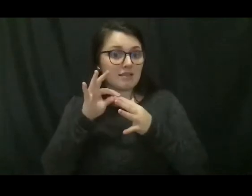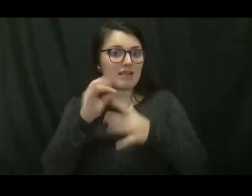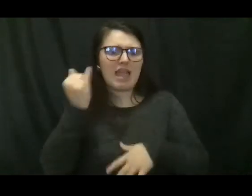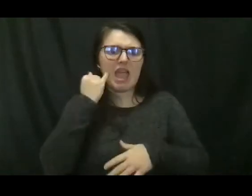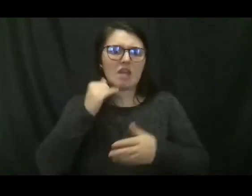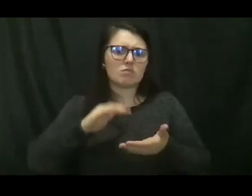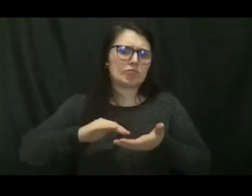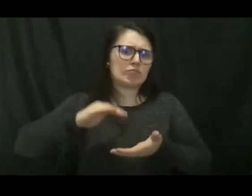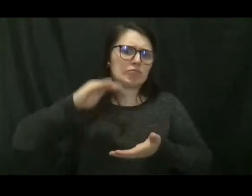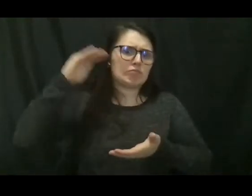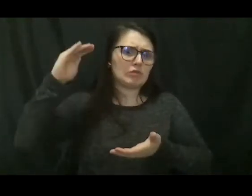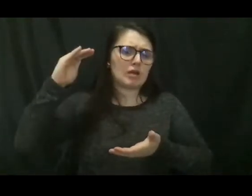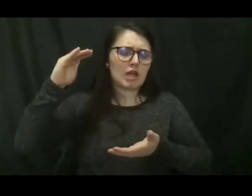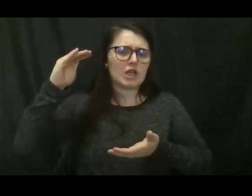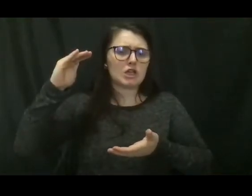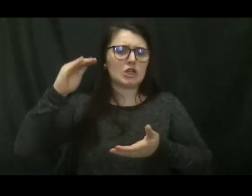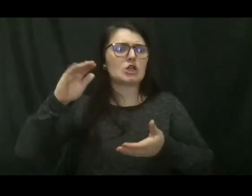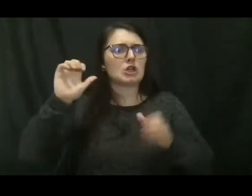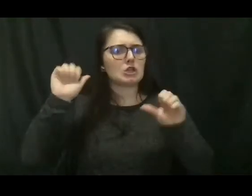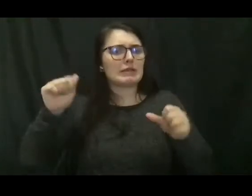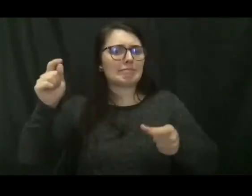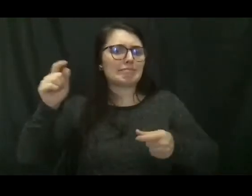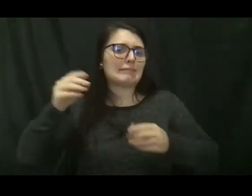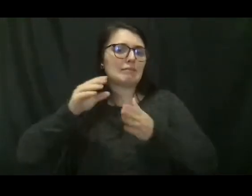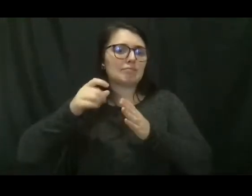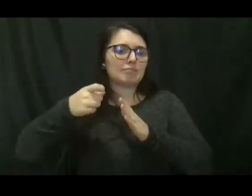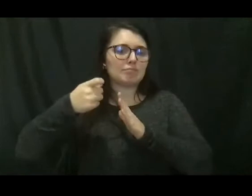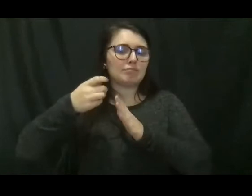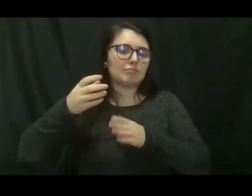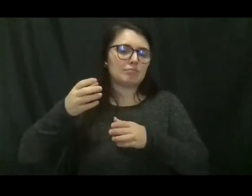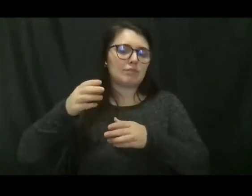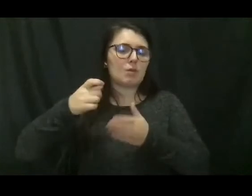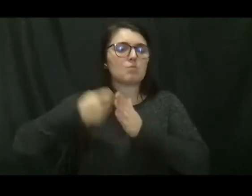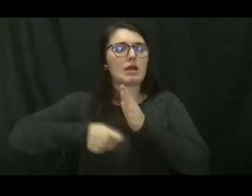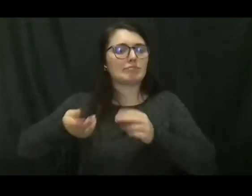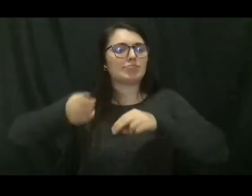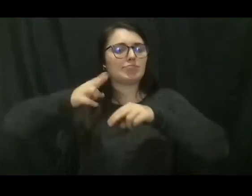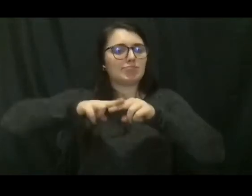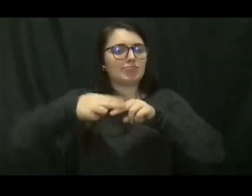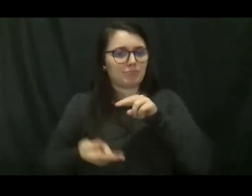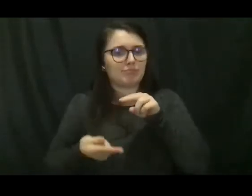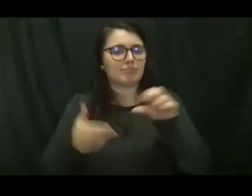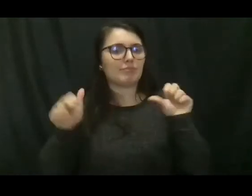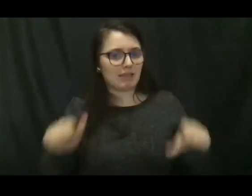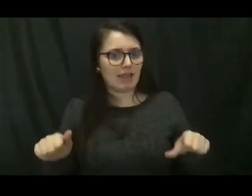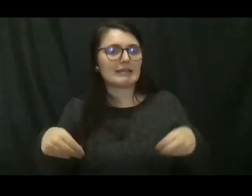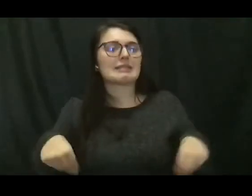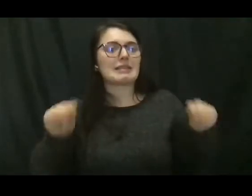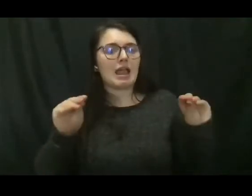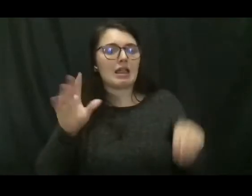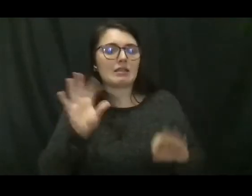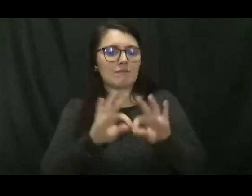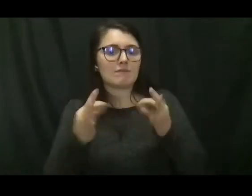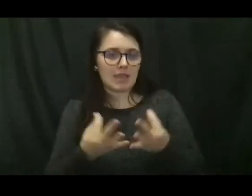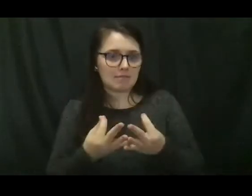certain color day or whatever, and that happens here too. So, yes. Yeah. And I want all of you at home who are watching right now, I want you to think,